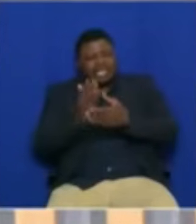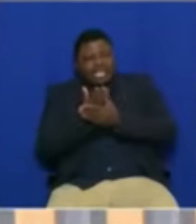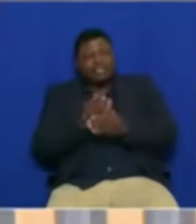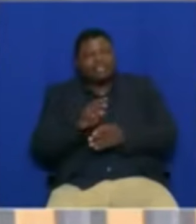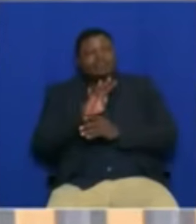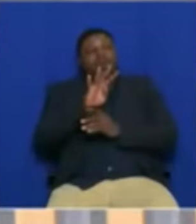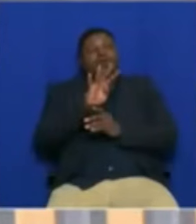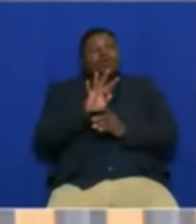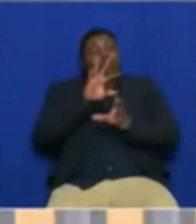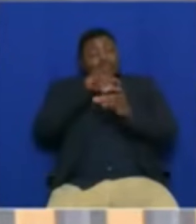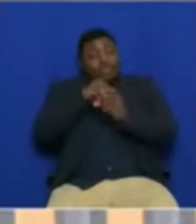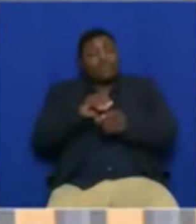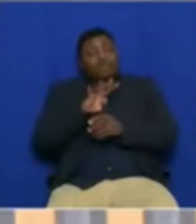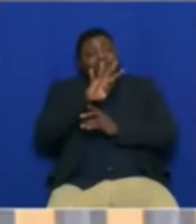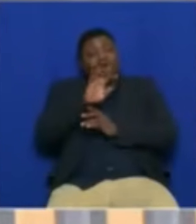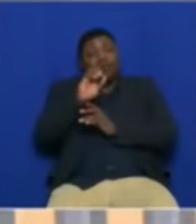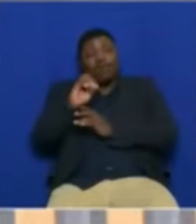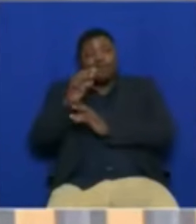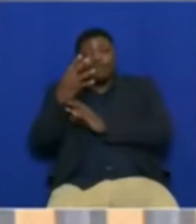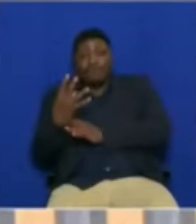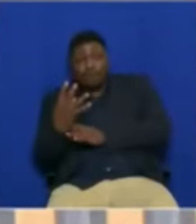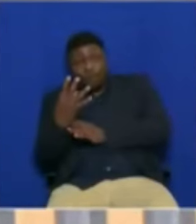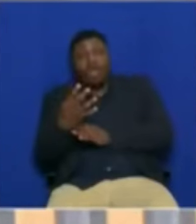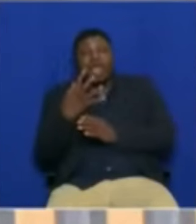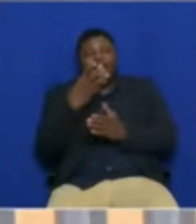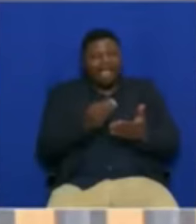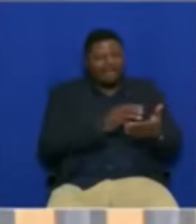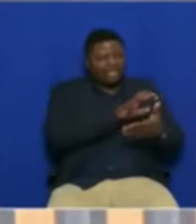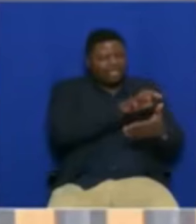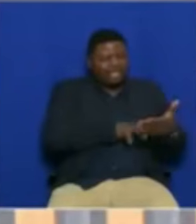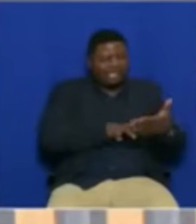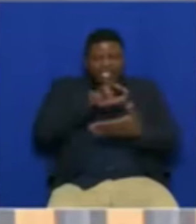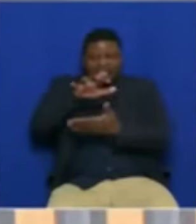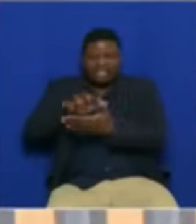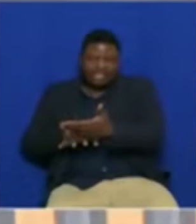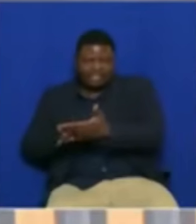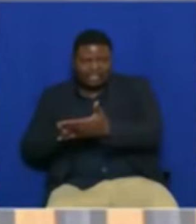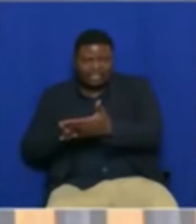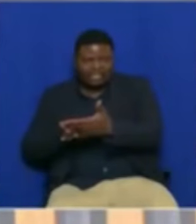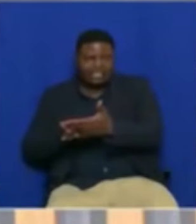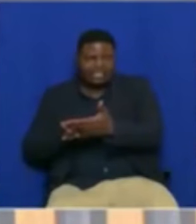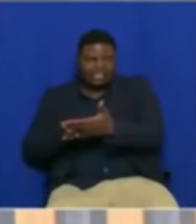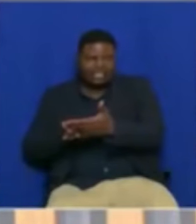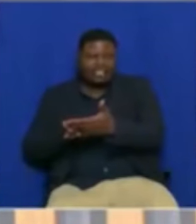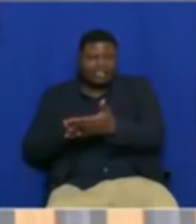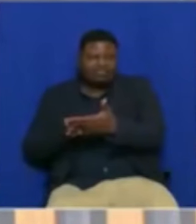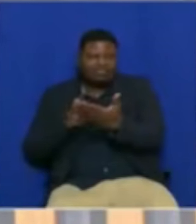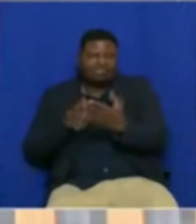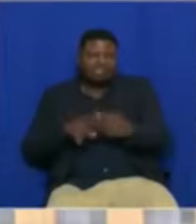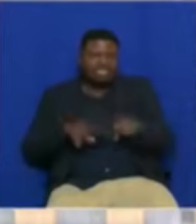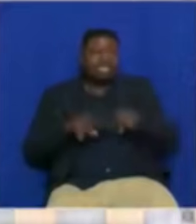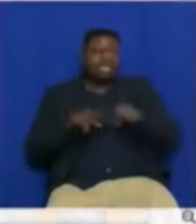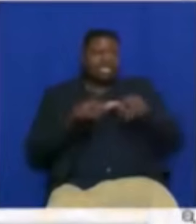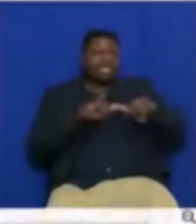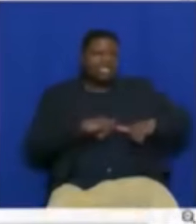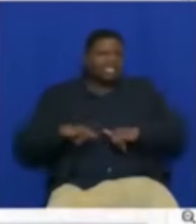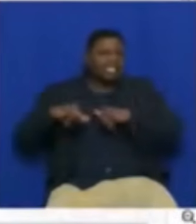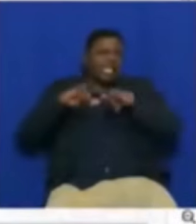more, and those statements were scanty. You remember that kind of background? Yes.